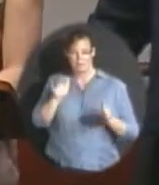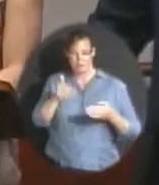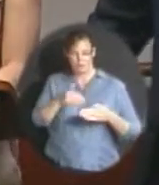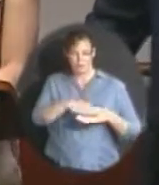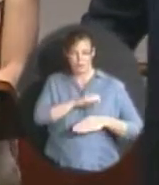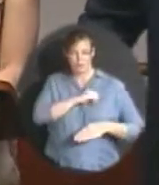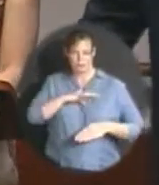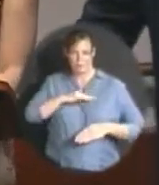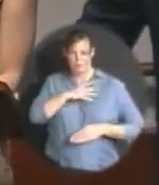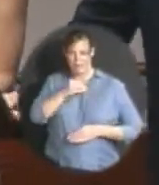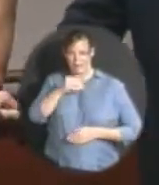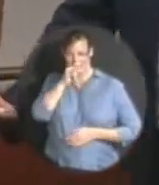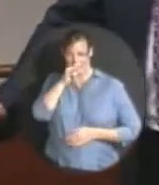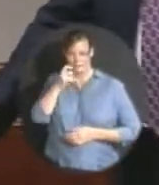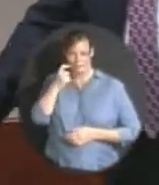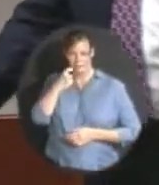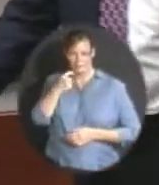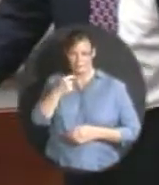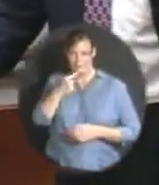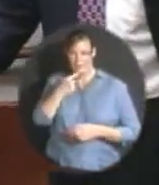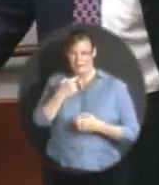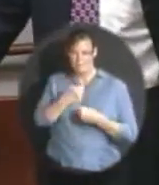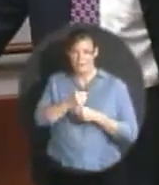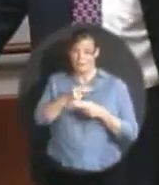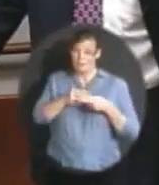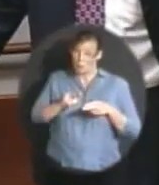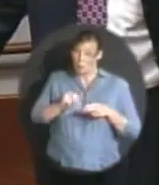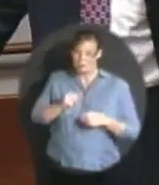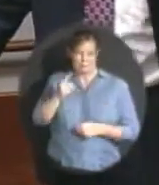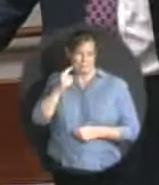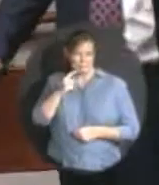and our kids, and he just whispered in my ear, make it short.